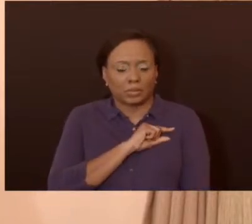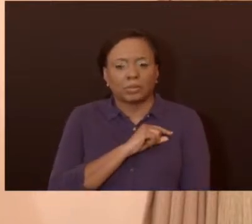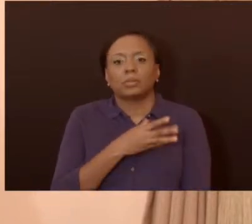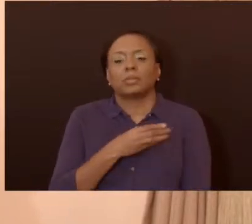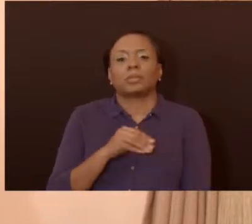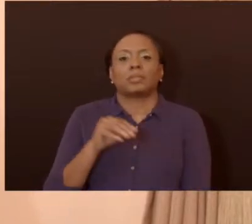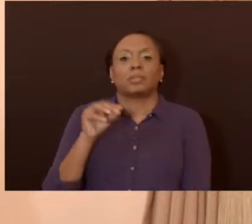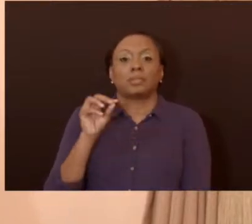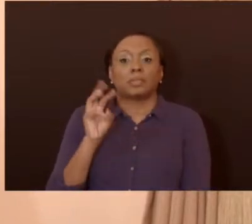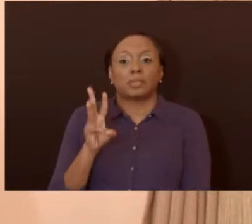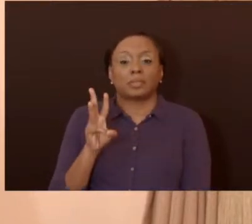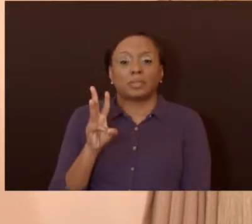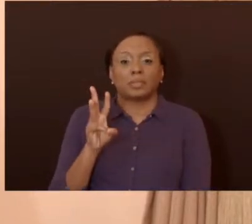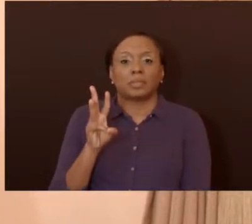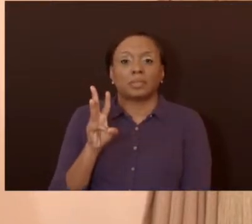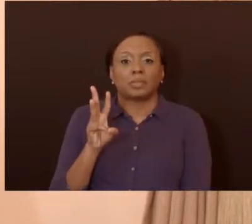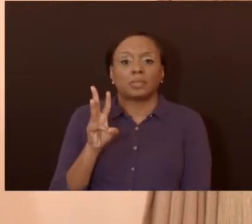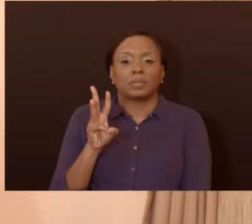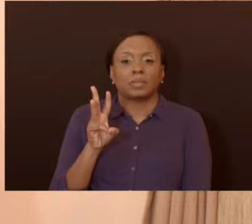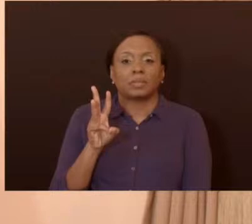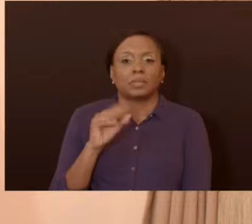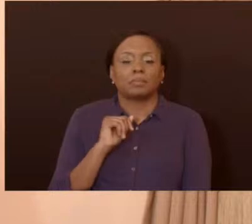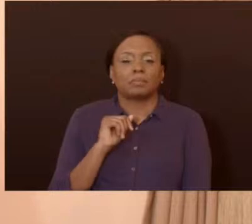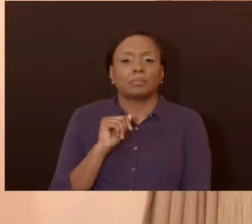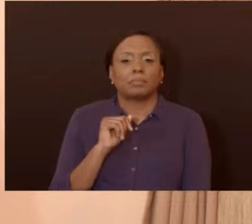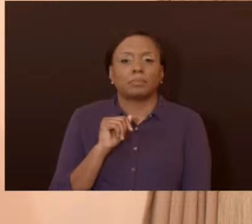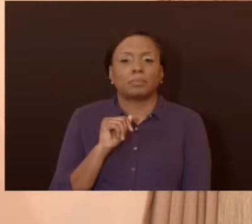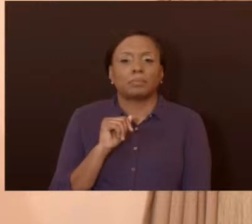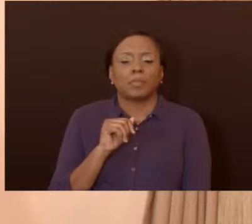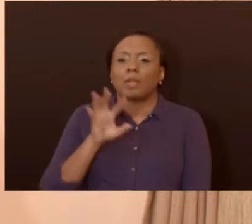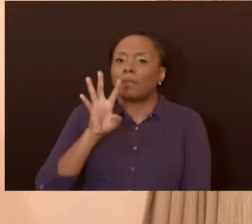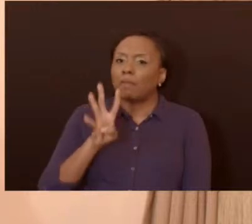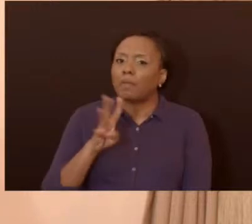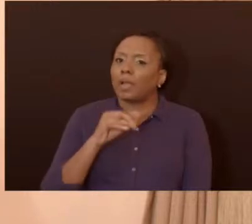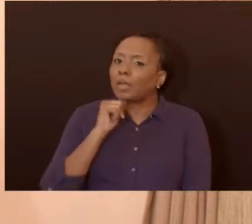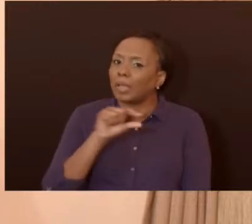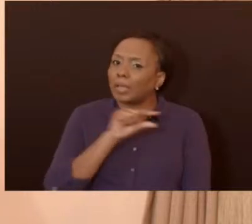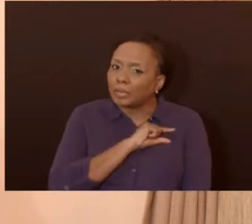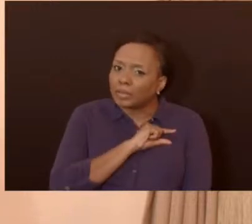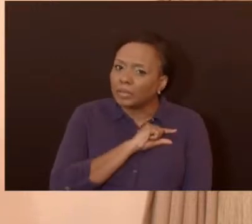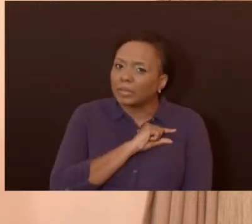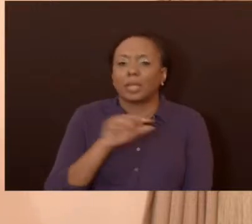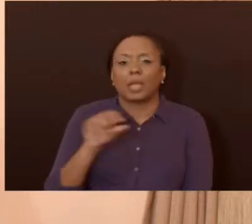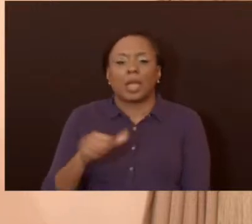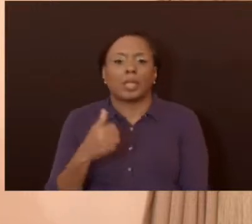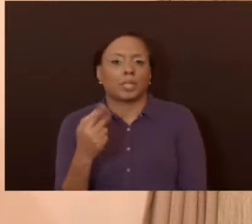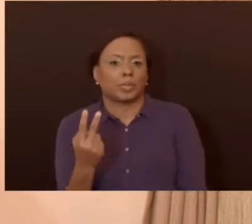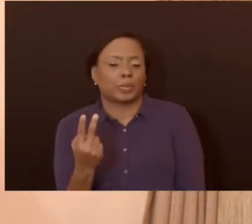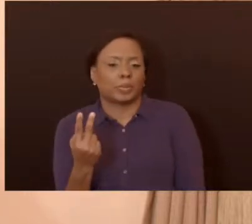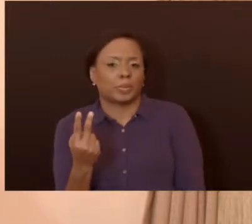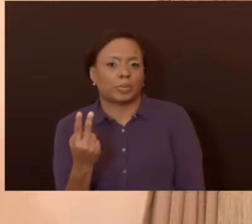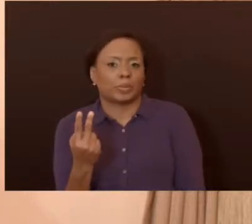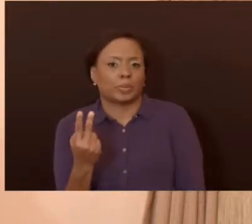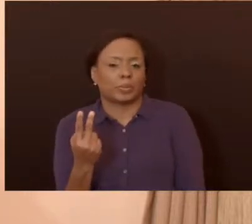6 there were 4 not found guilty, and the others are still